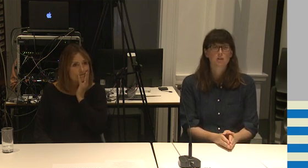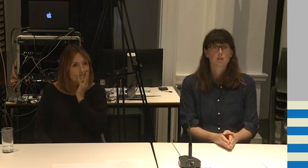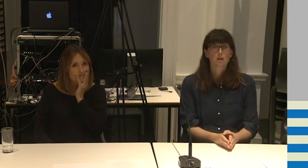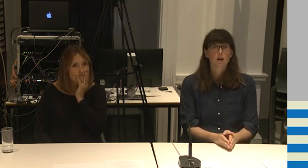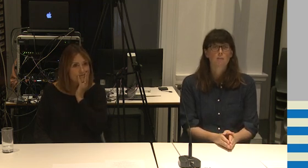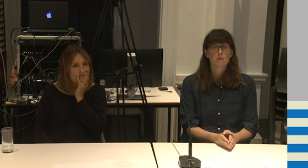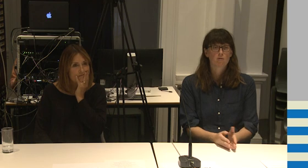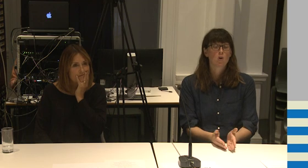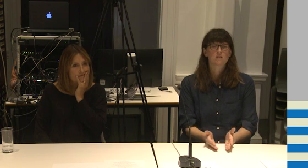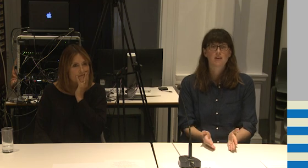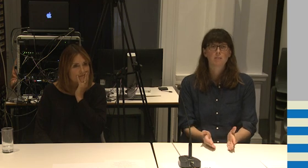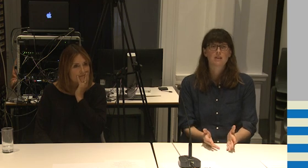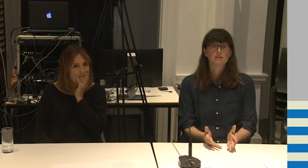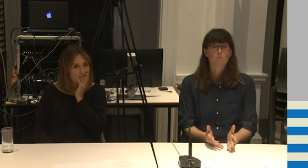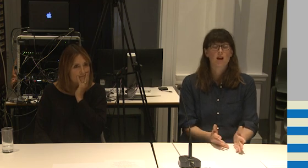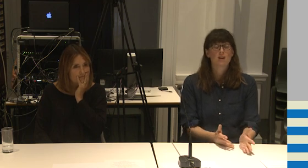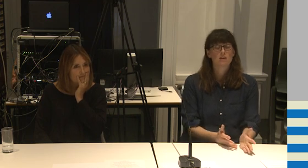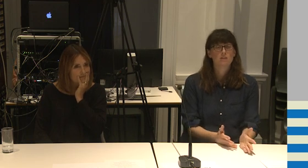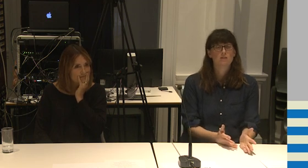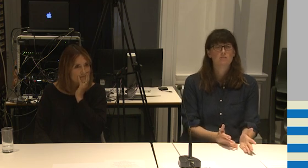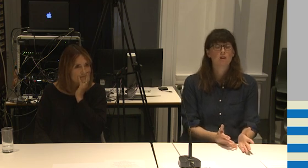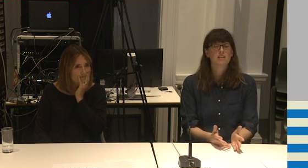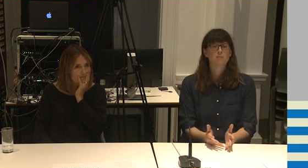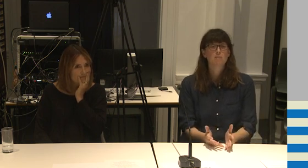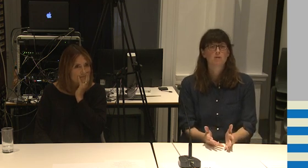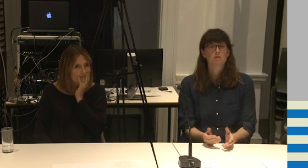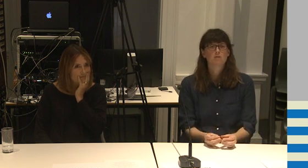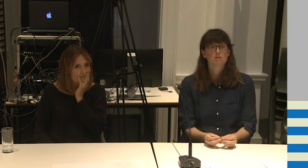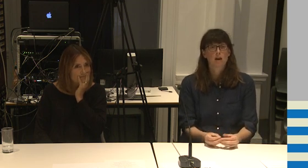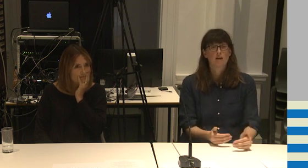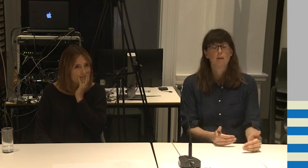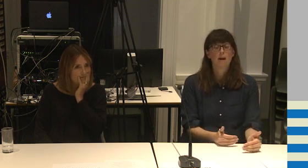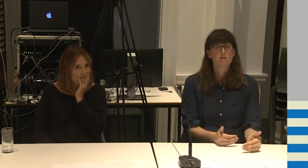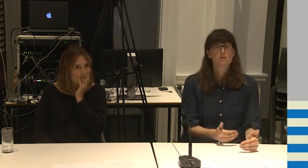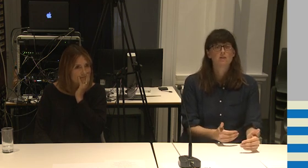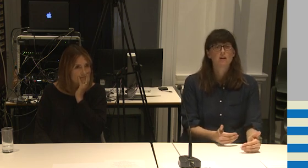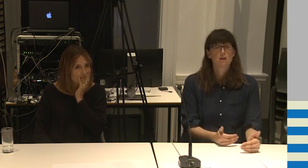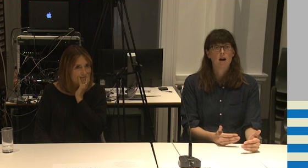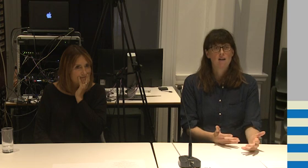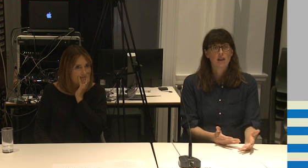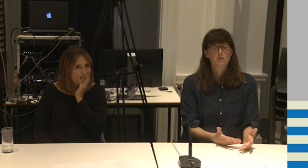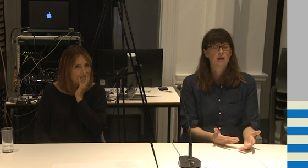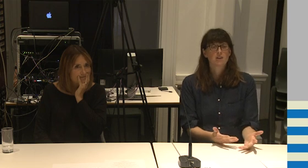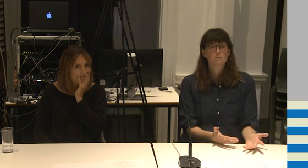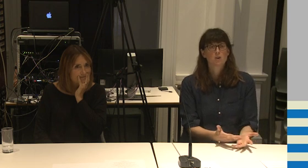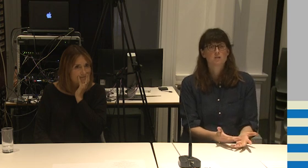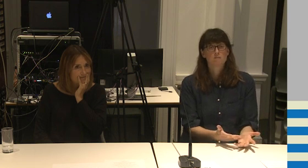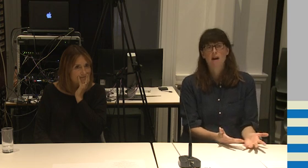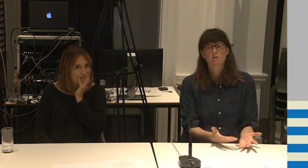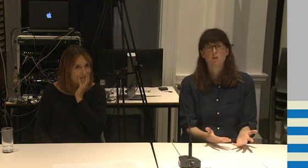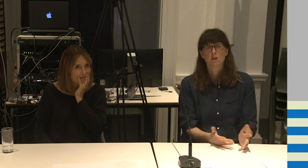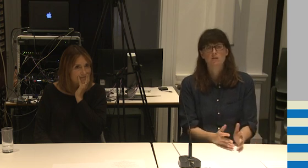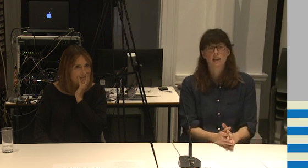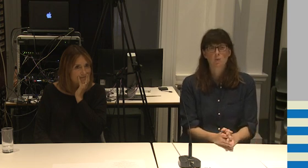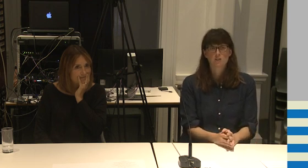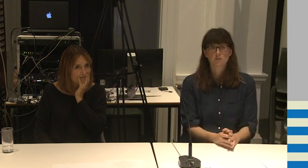language, but there are lots of families where young deaf people and their parents have language barriers because